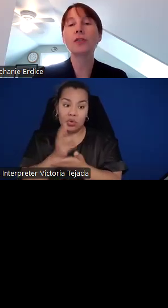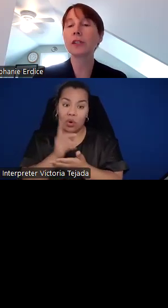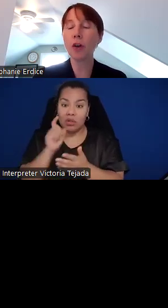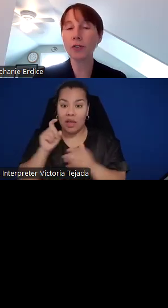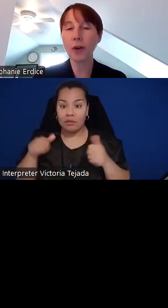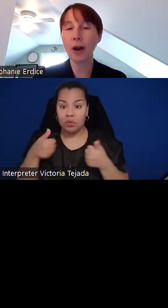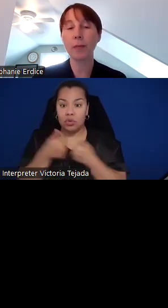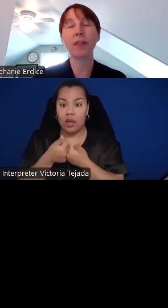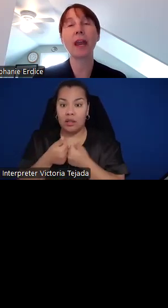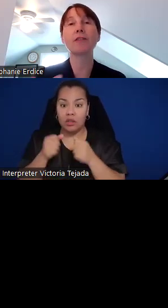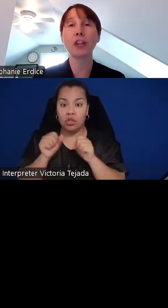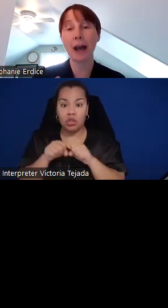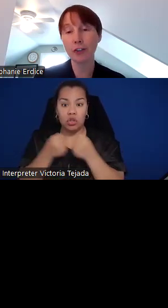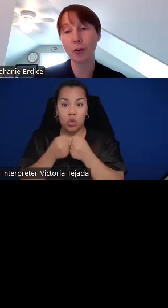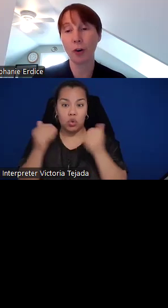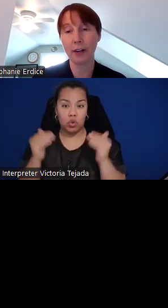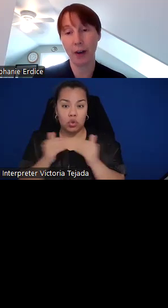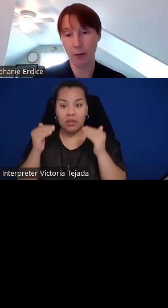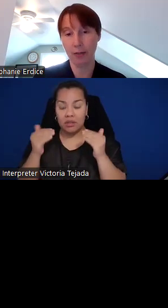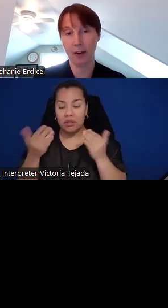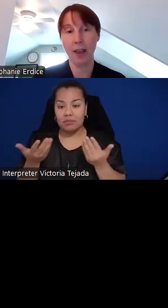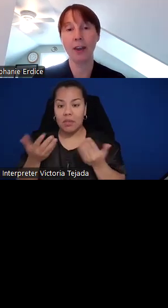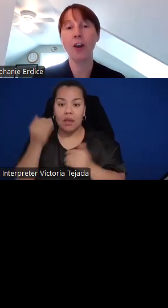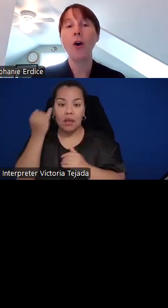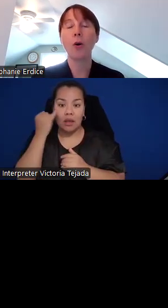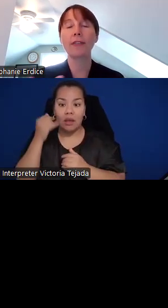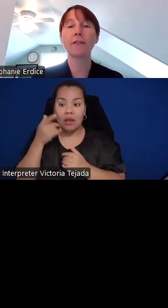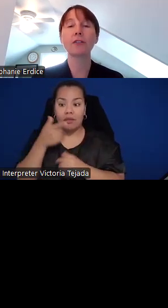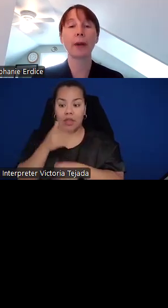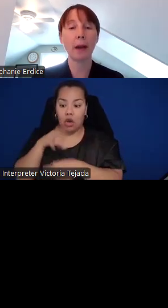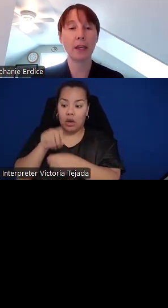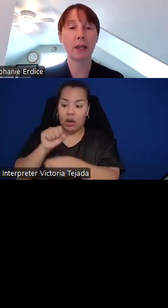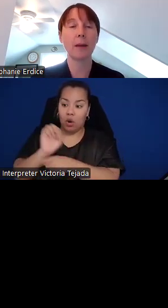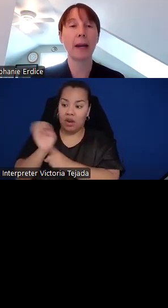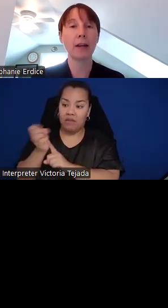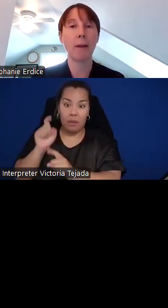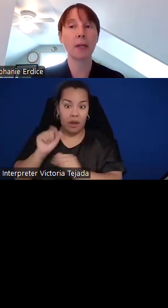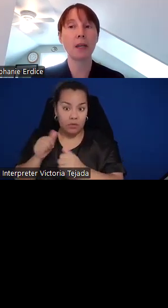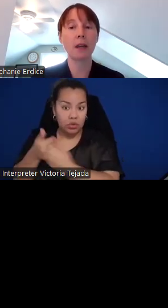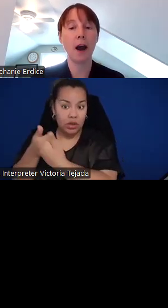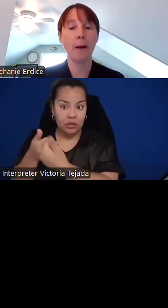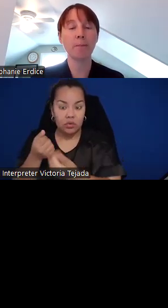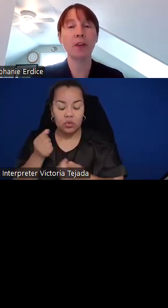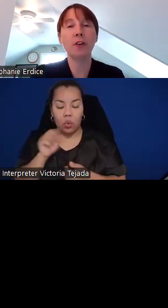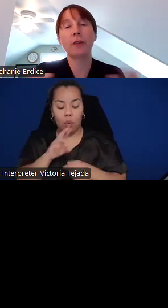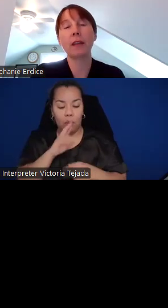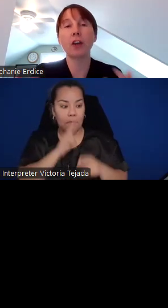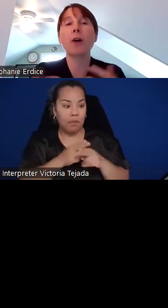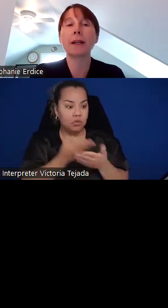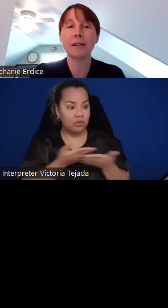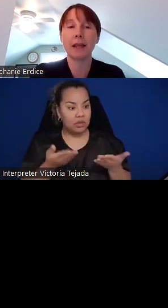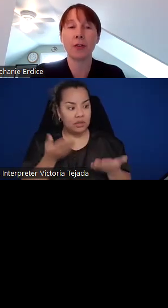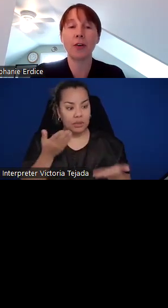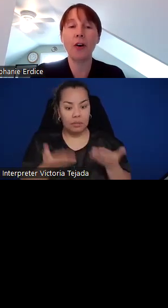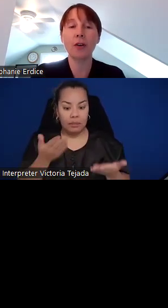code. So this can also help them if they have to challenge the work environment they're in, or if they have to bring up things that might not be, they